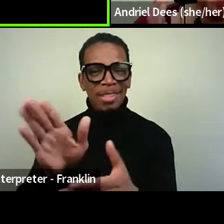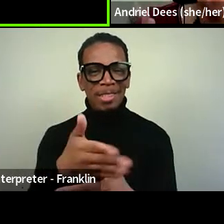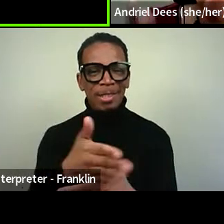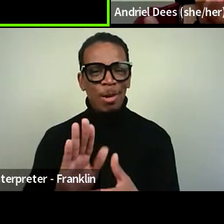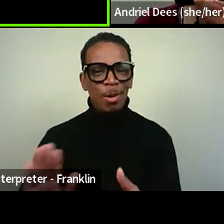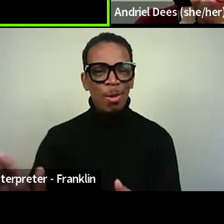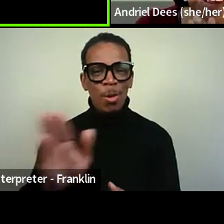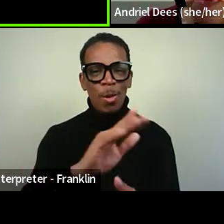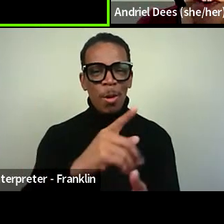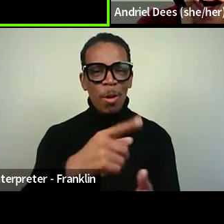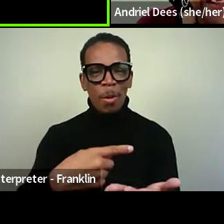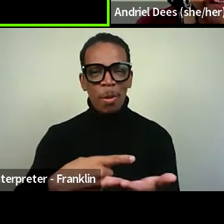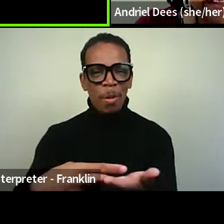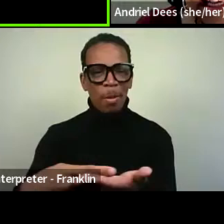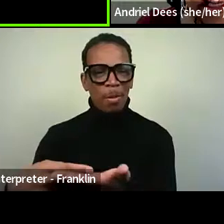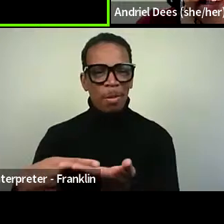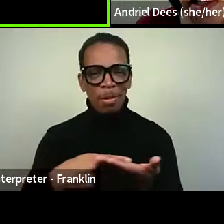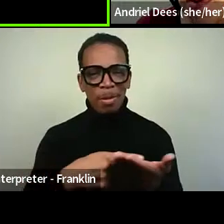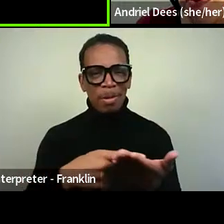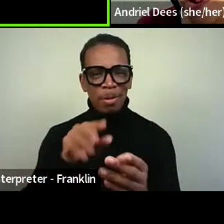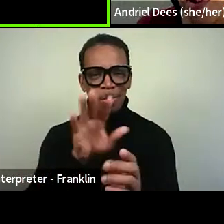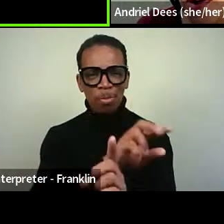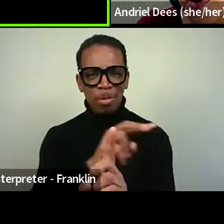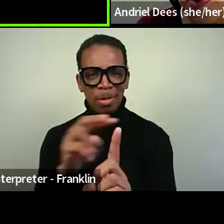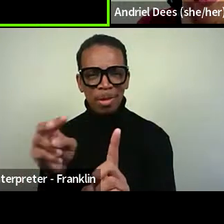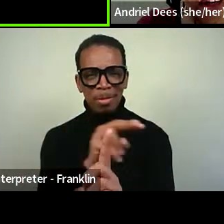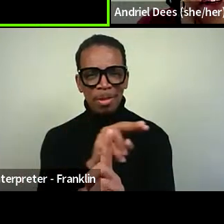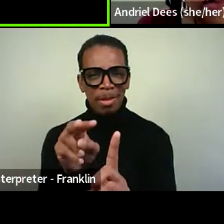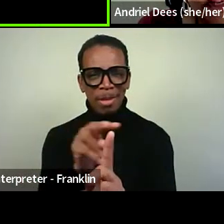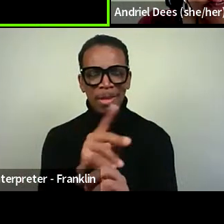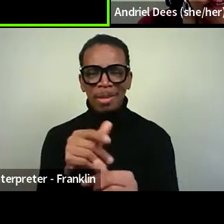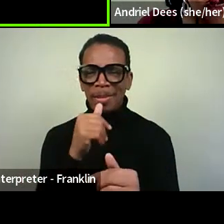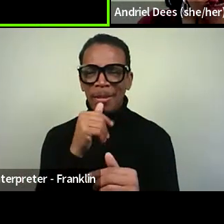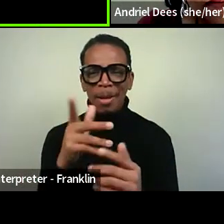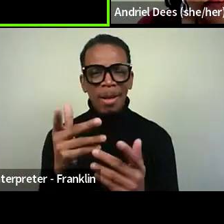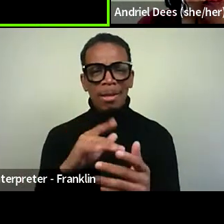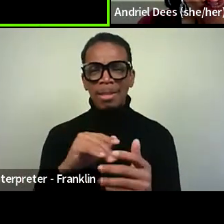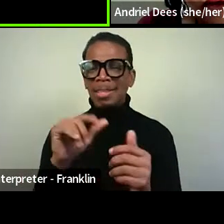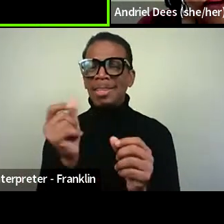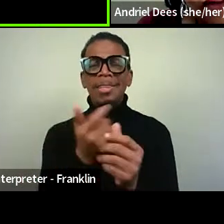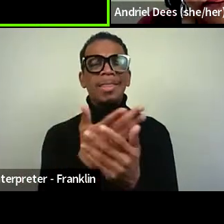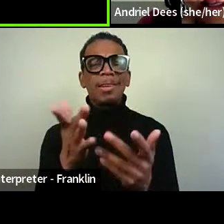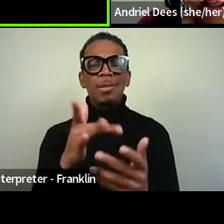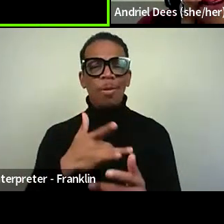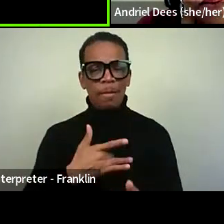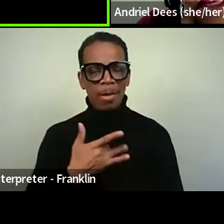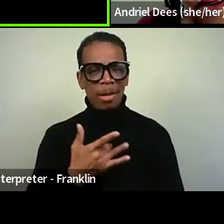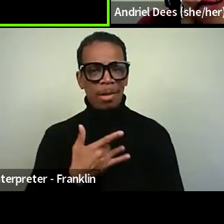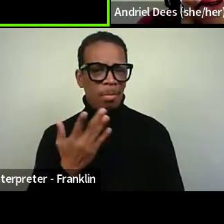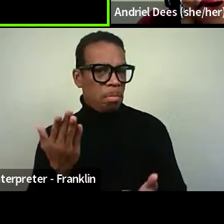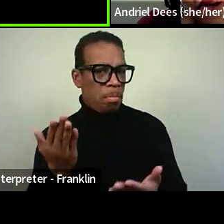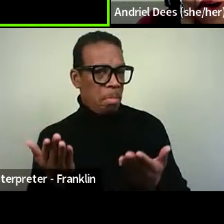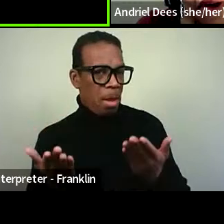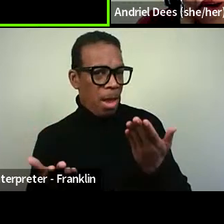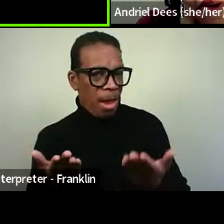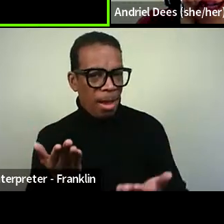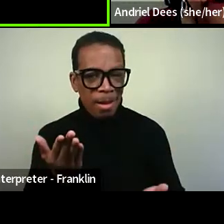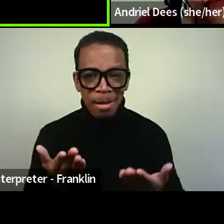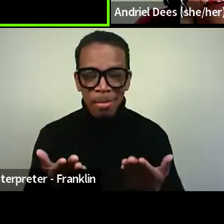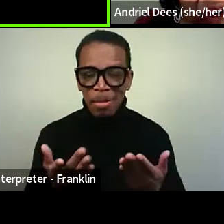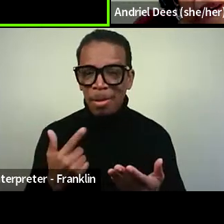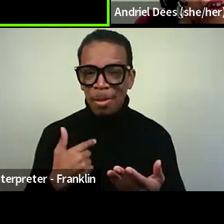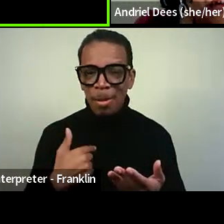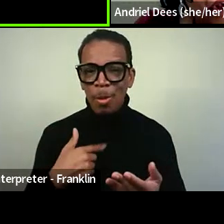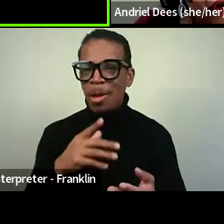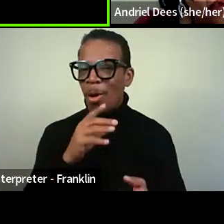issues that have been brought up thus far, and anything else that you feel that maybe we